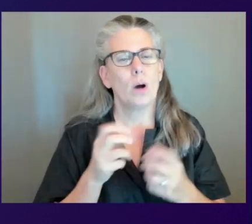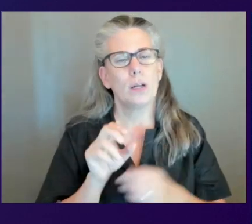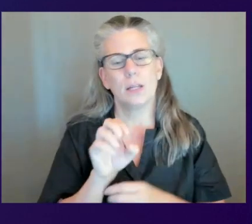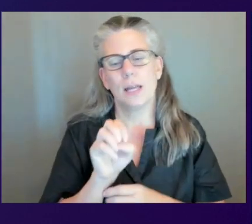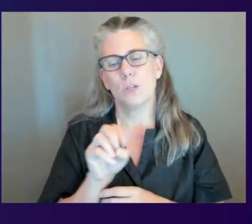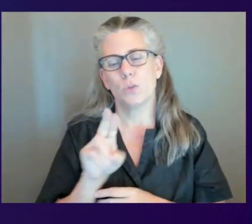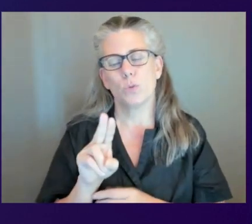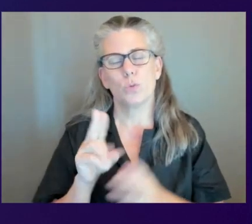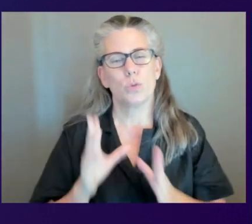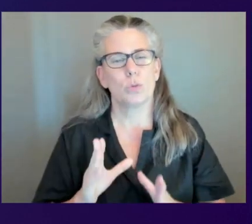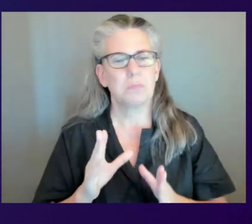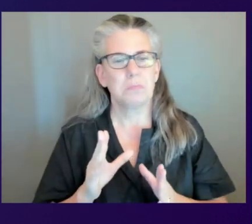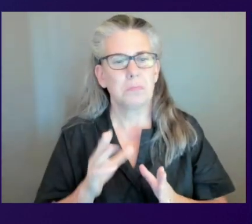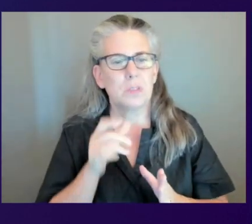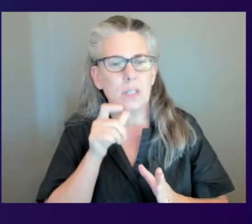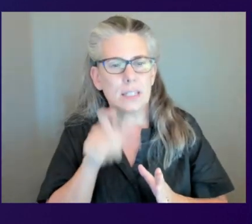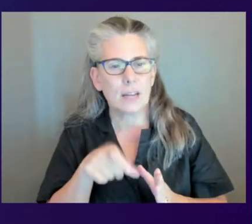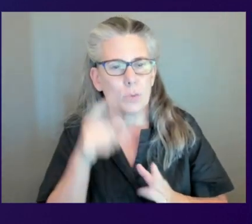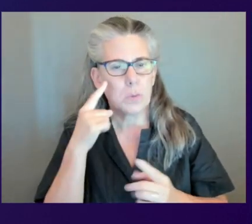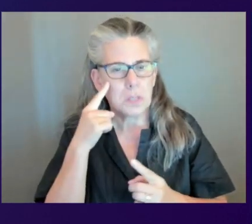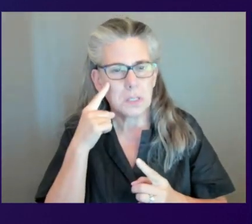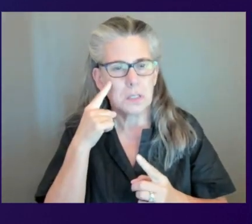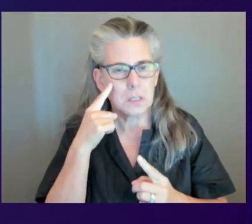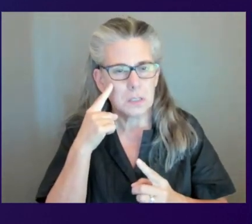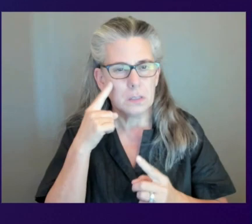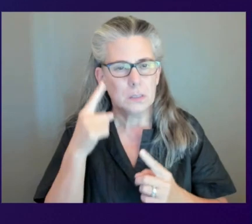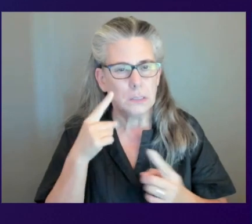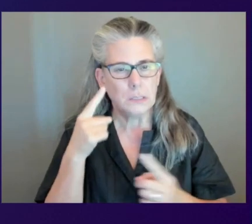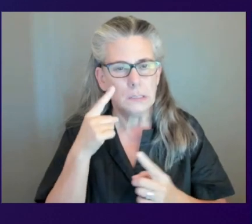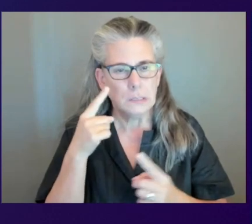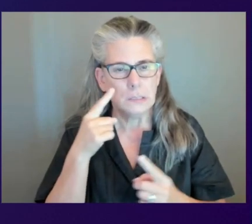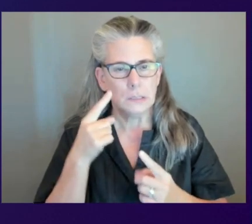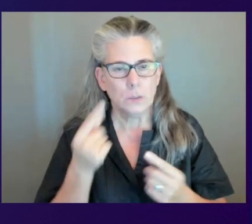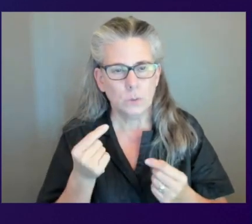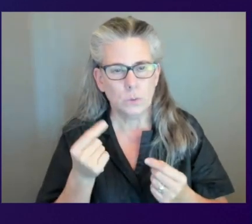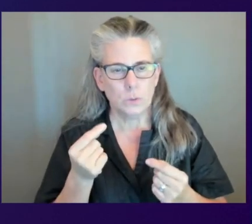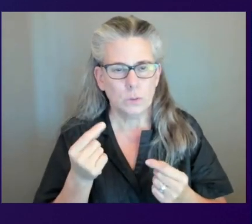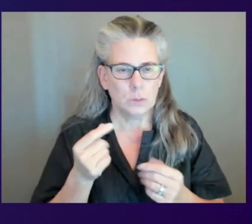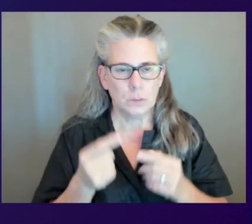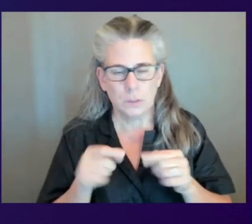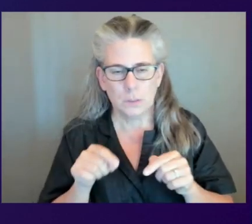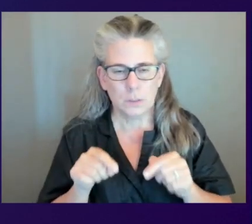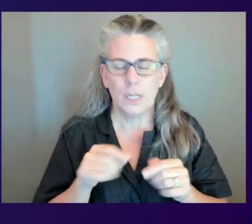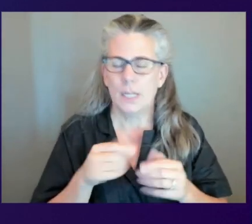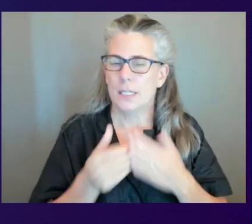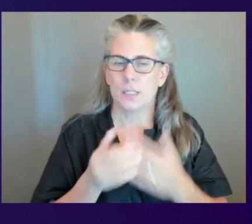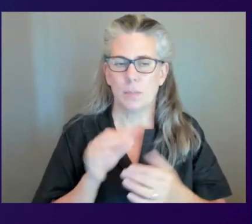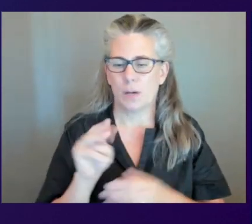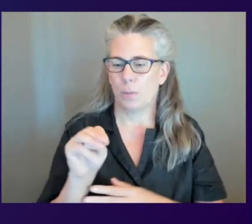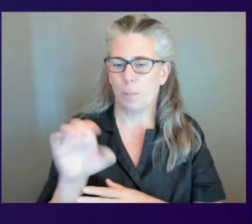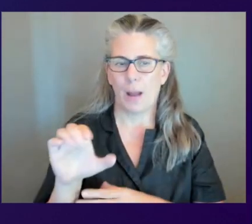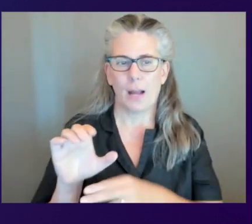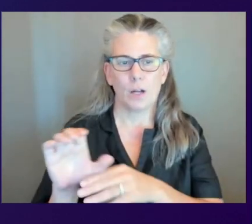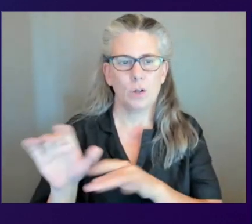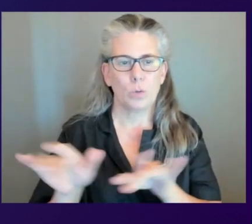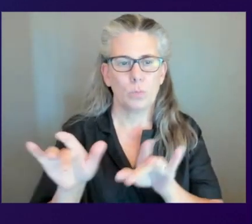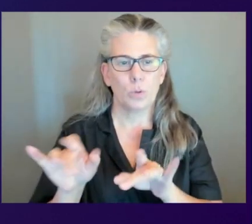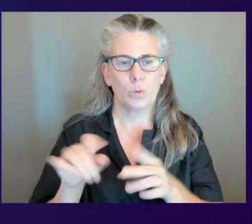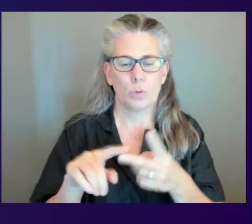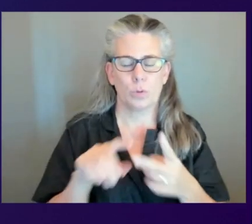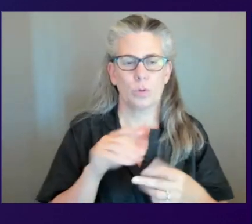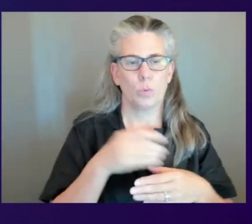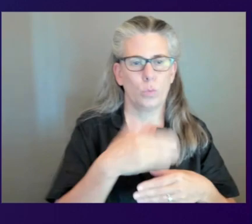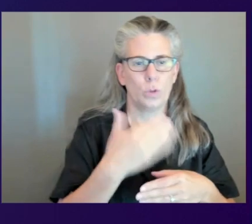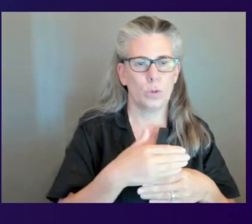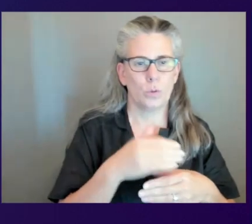on the other side, it'll map the keyboard commands from whatever device you're on. If you're using a Windows computer or a Mac computer, you don't have to go in and manually set